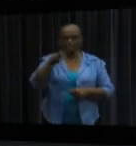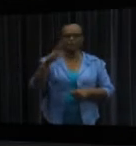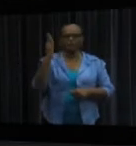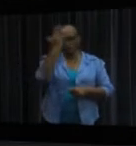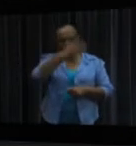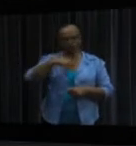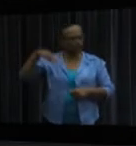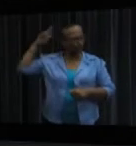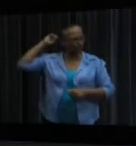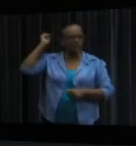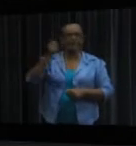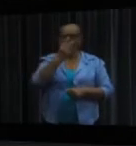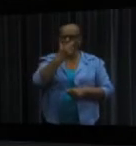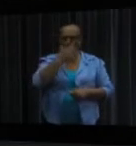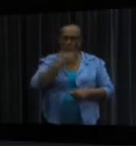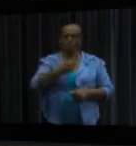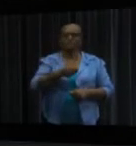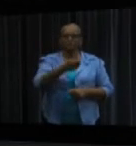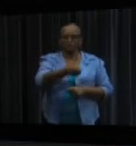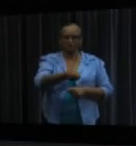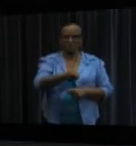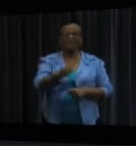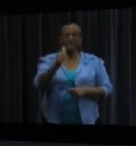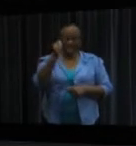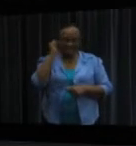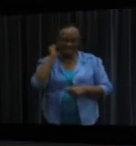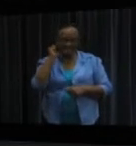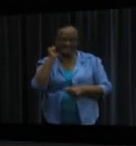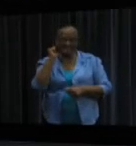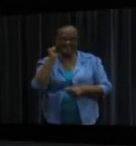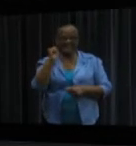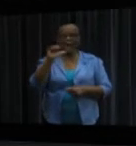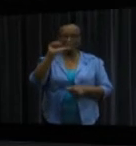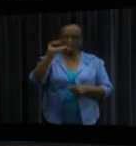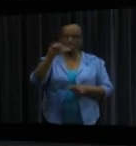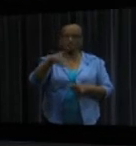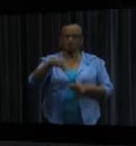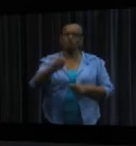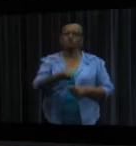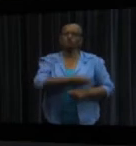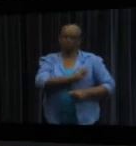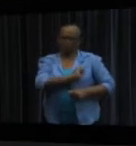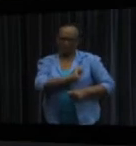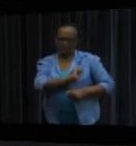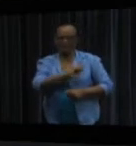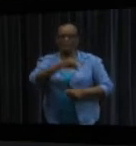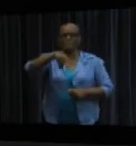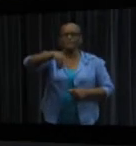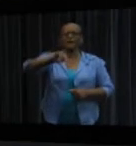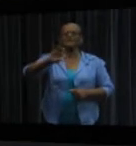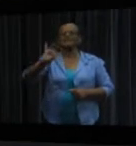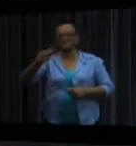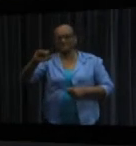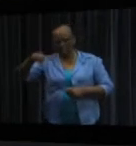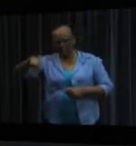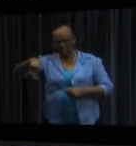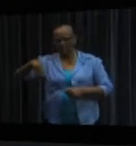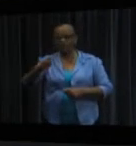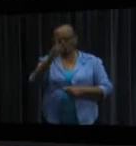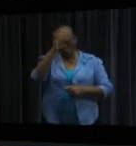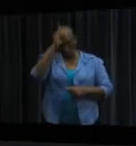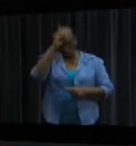of Suriname, President Desiree Bautista. Yesterday, the ambassadors from Spain,